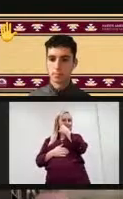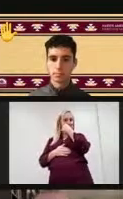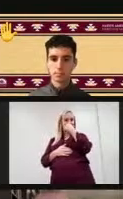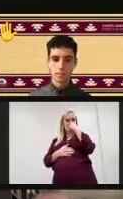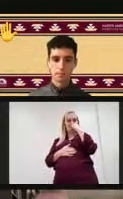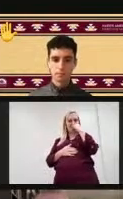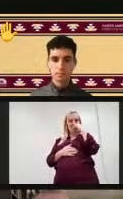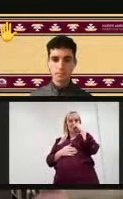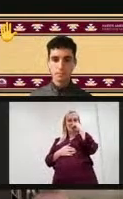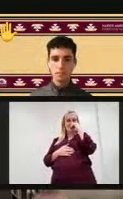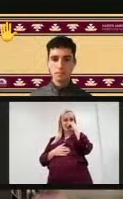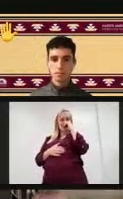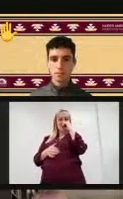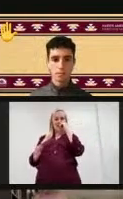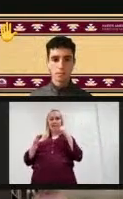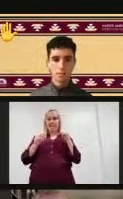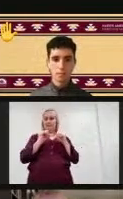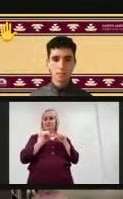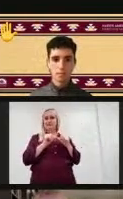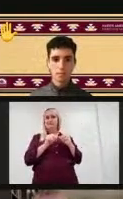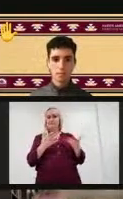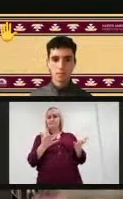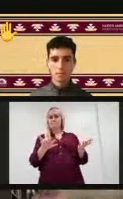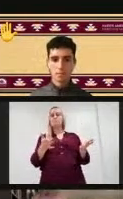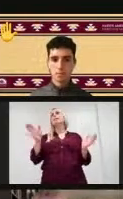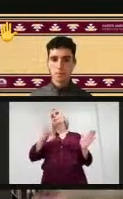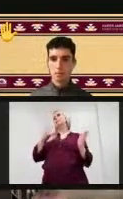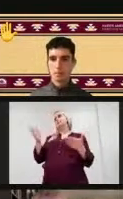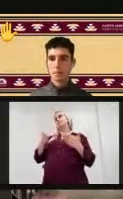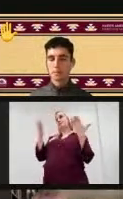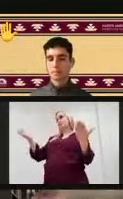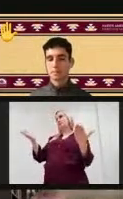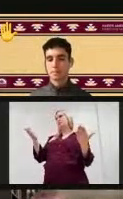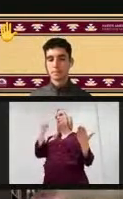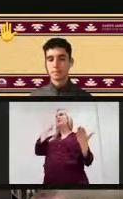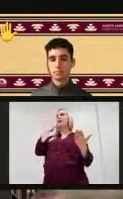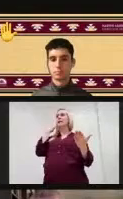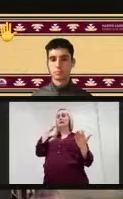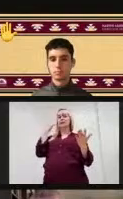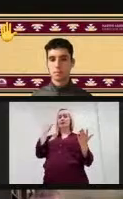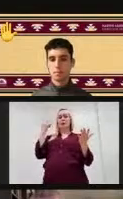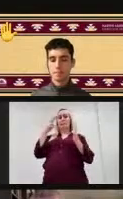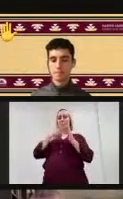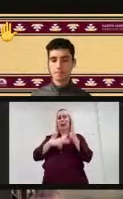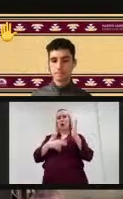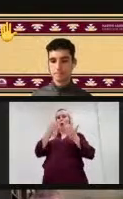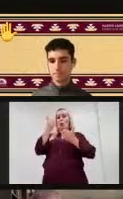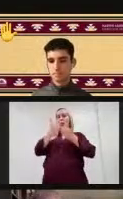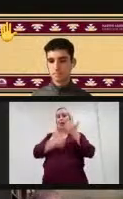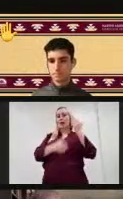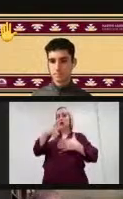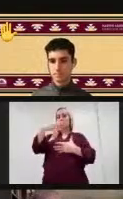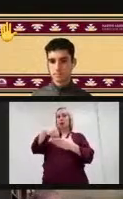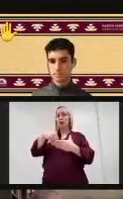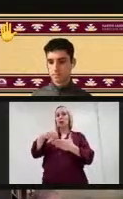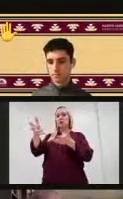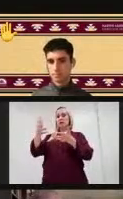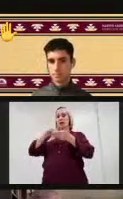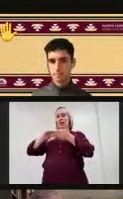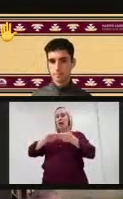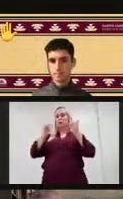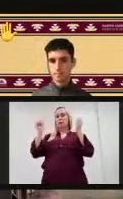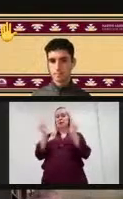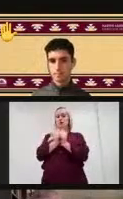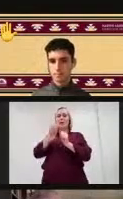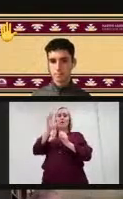Student advisor, oh, go ahead. Yeah, I guess my suggestion was like if I read which includes collaboration with parents and